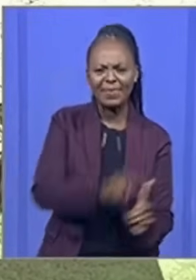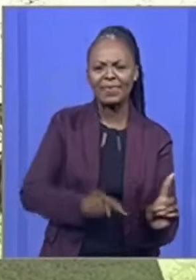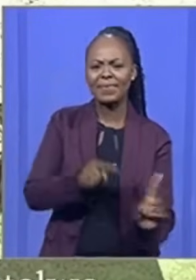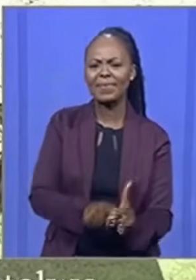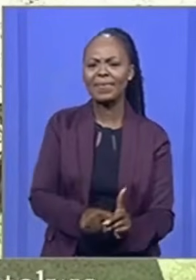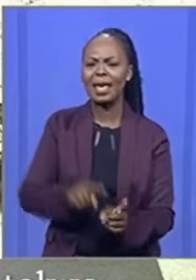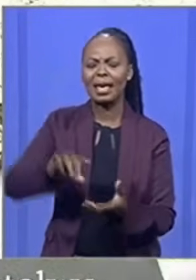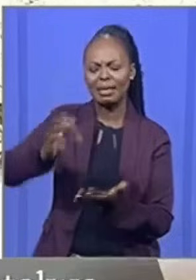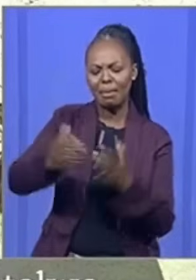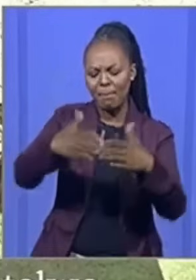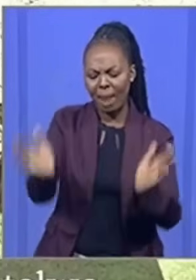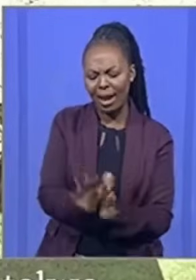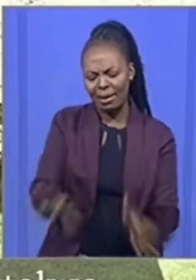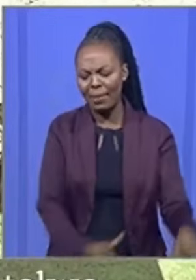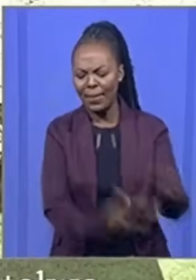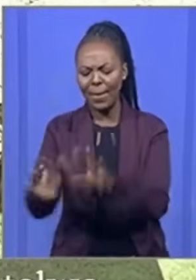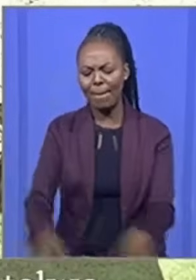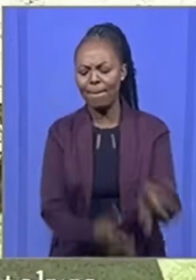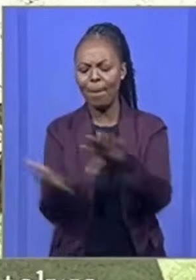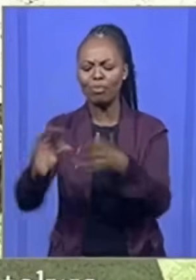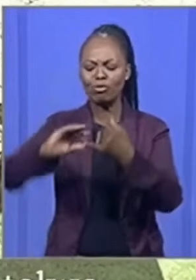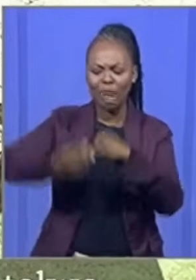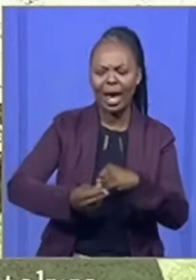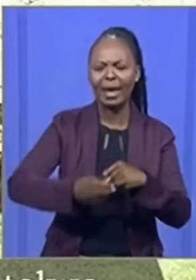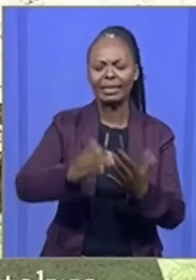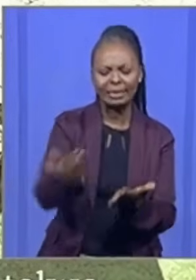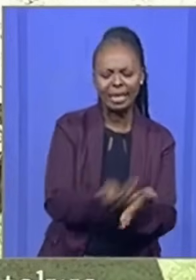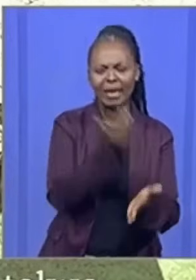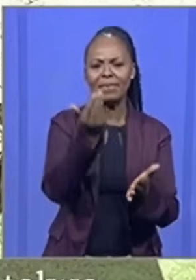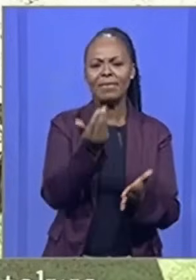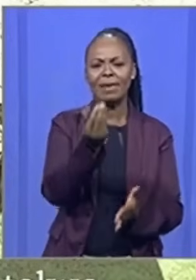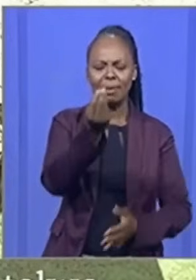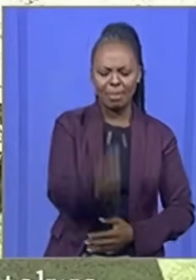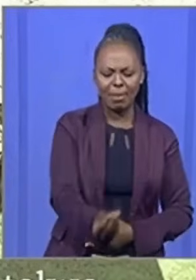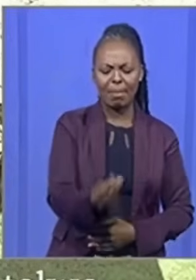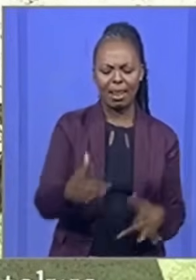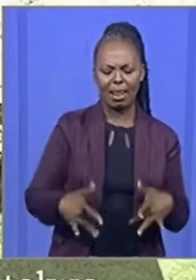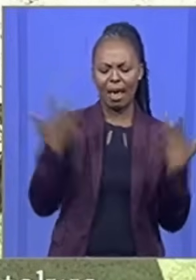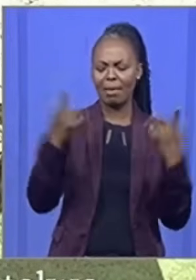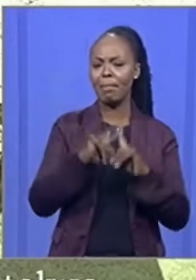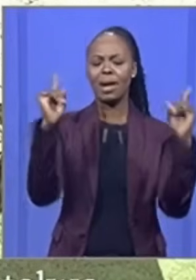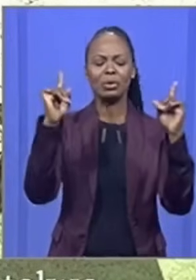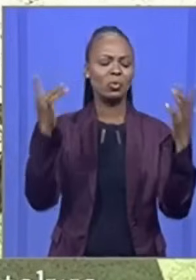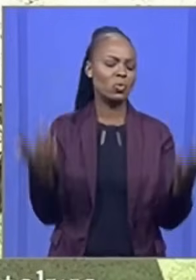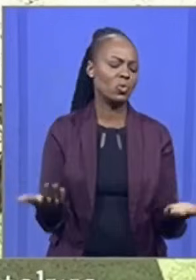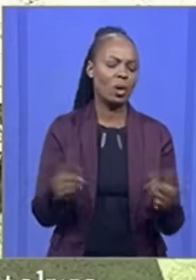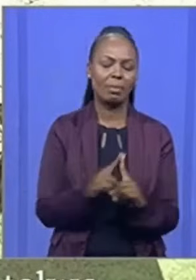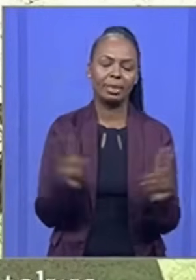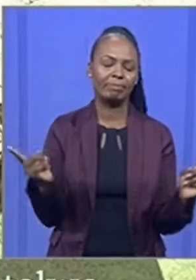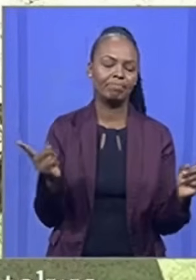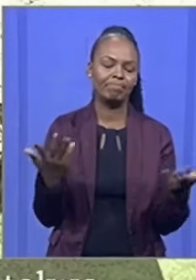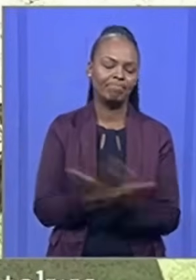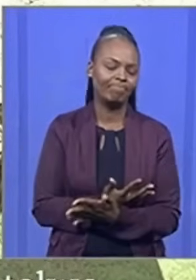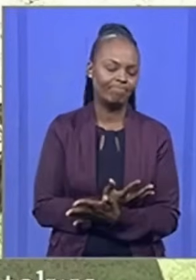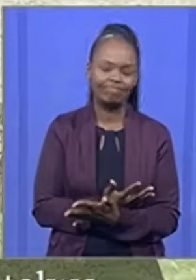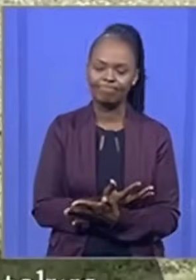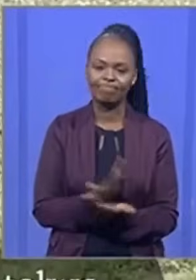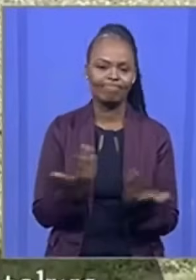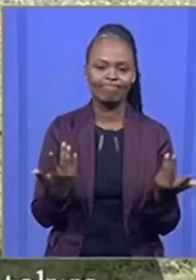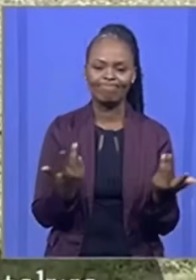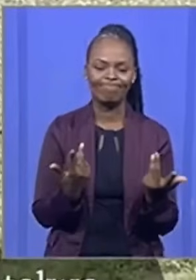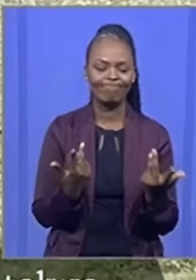ba ka nqenana ba ka mona bontate ba itiela ka mona ba le ka pholosa bophelo ba Teboho. Hai ba lekile mare he ha